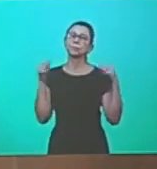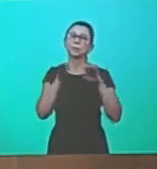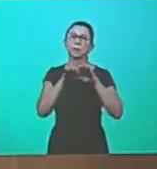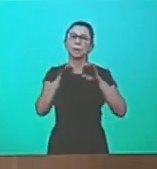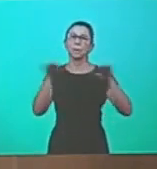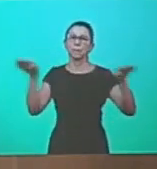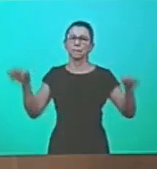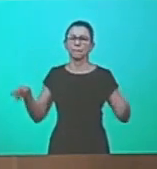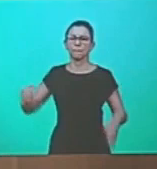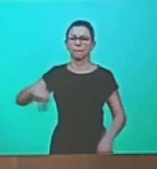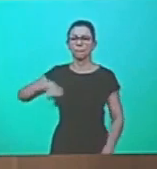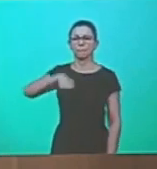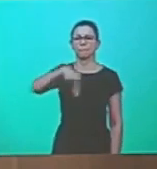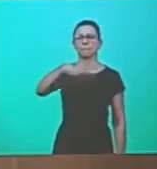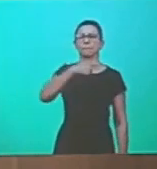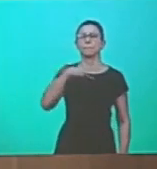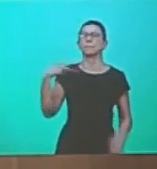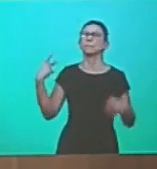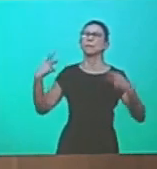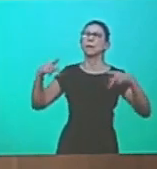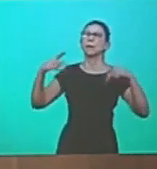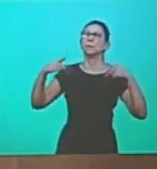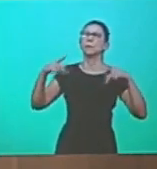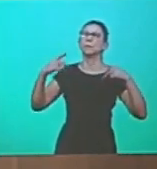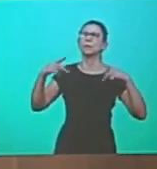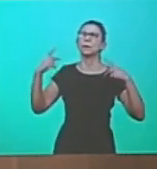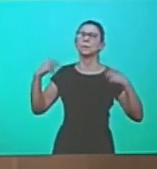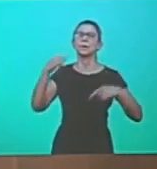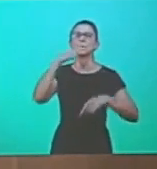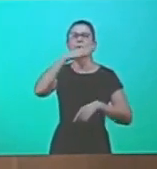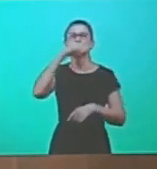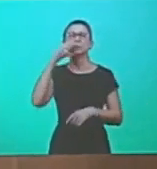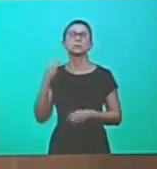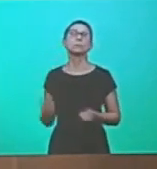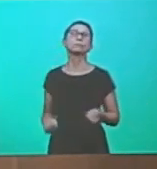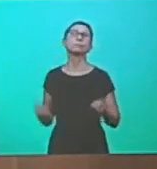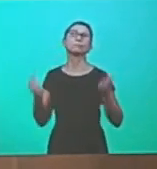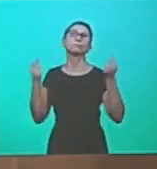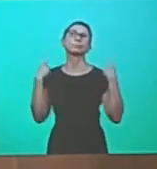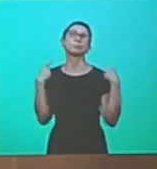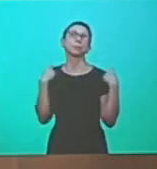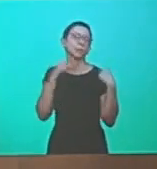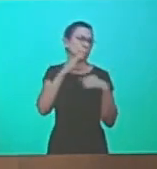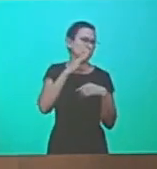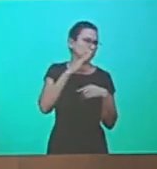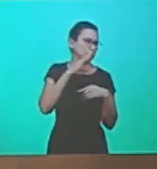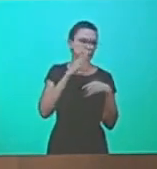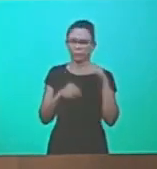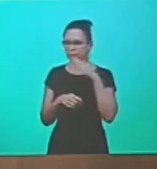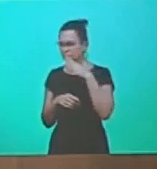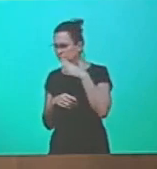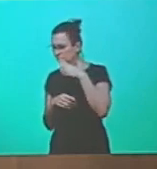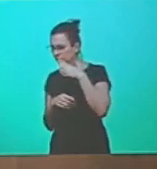even listening to what the pastor is saying. The message is for you. When we go to church,